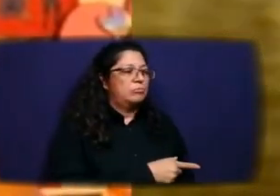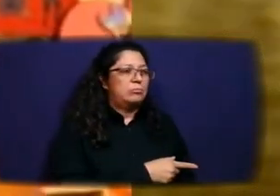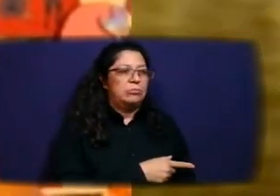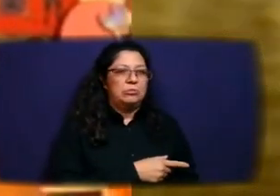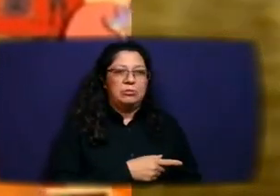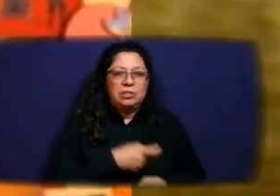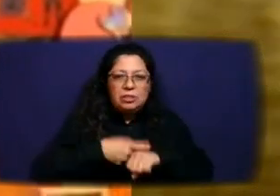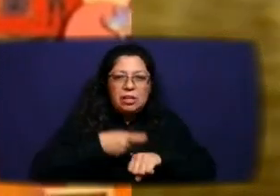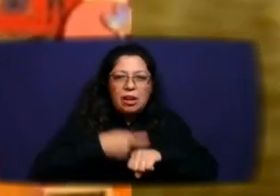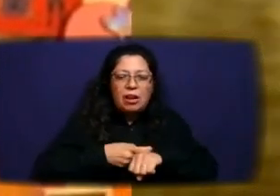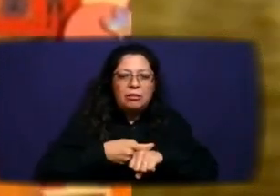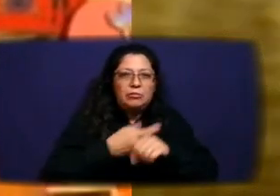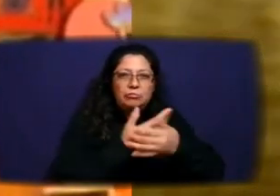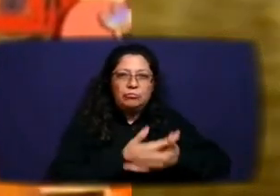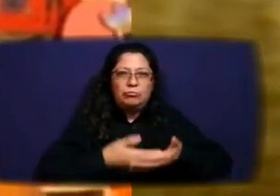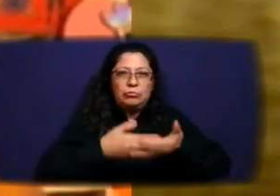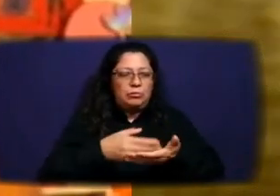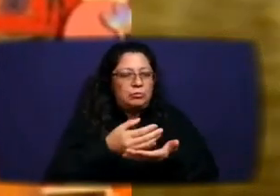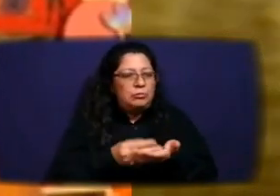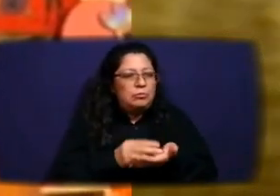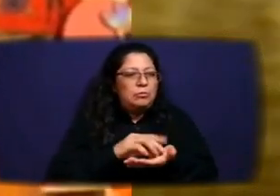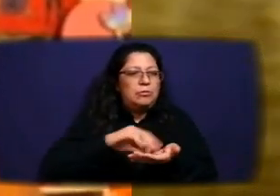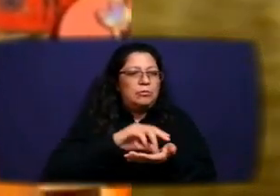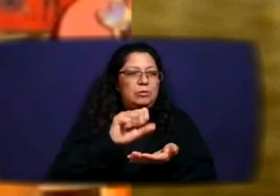Sage burns in a shell.